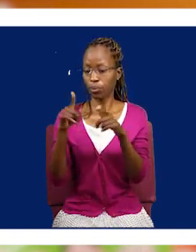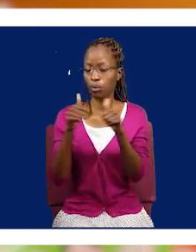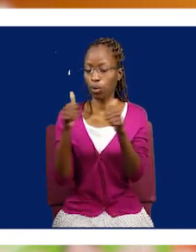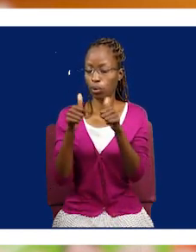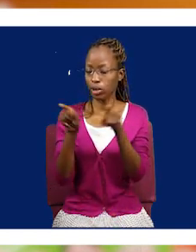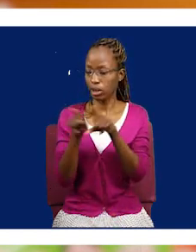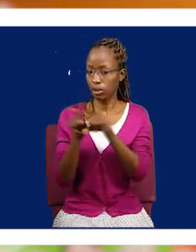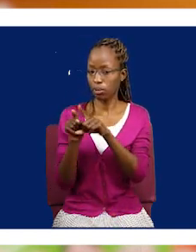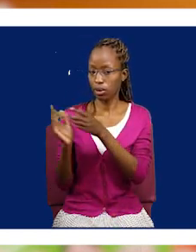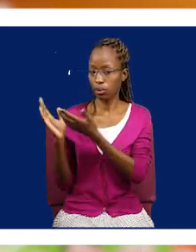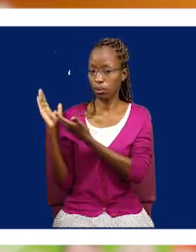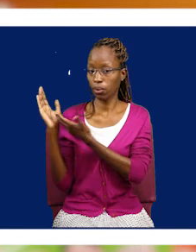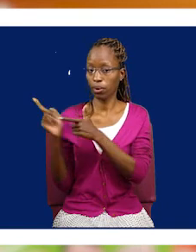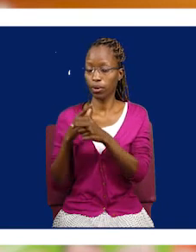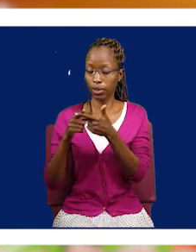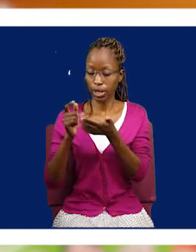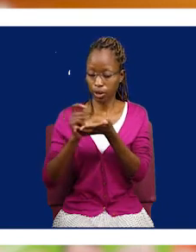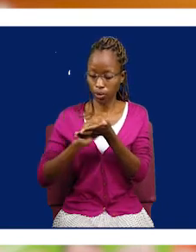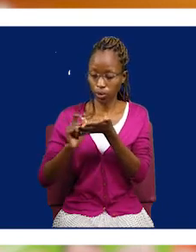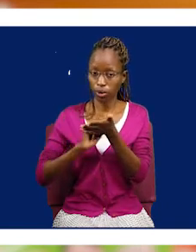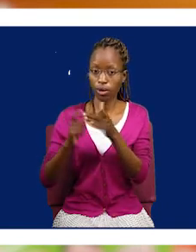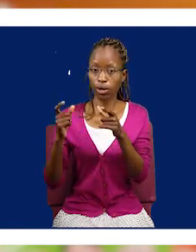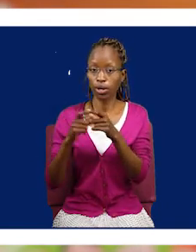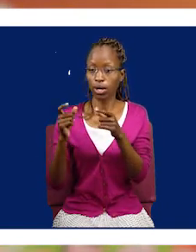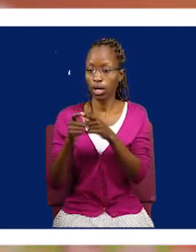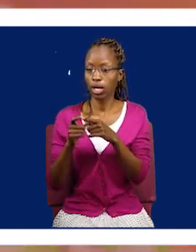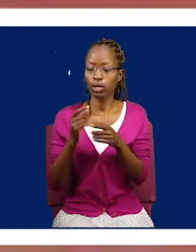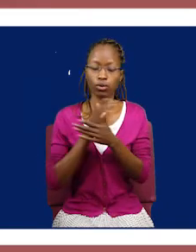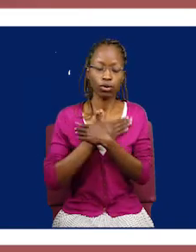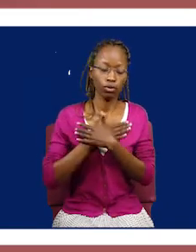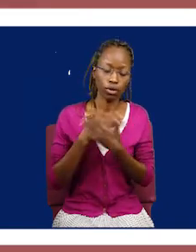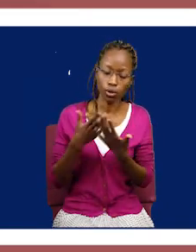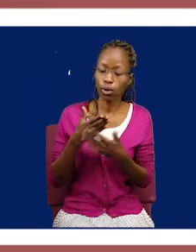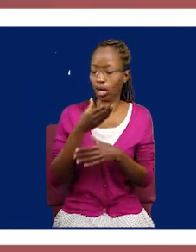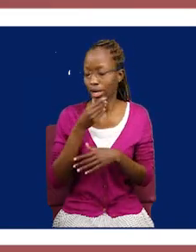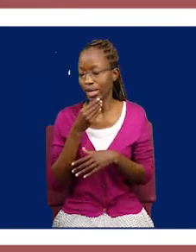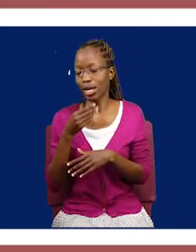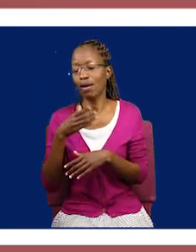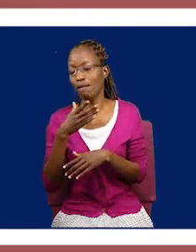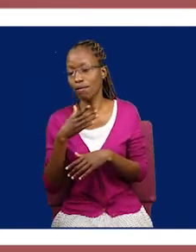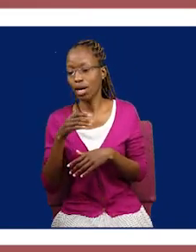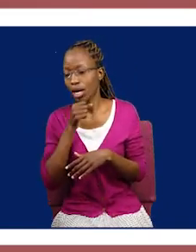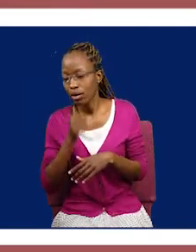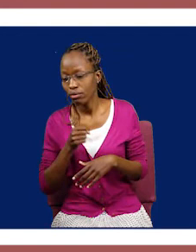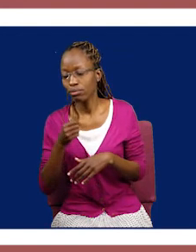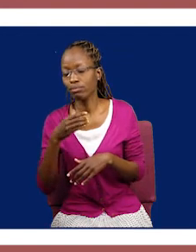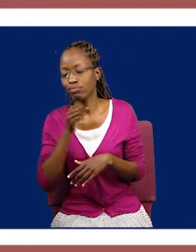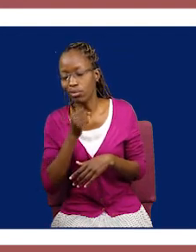nicely and you write there on those cards to your friends or to your grandpa or your grandma. So you